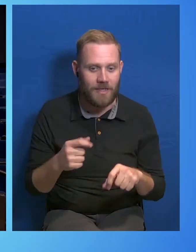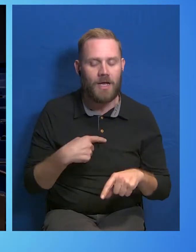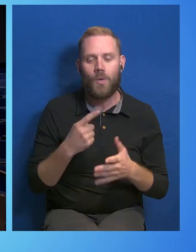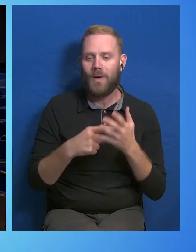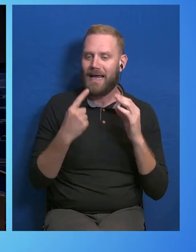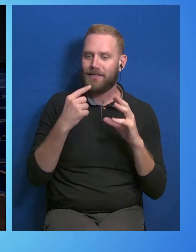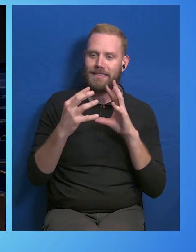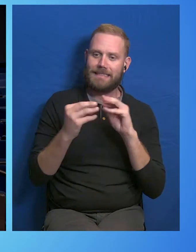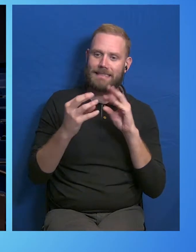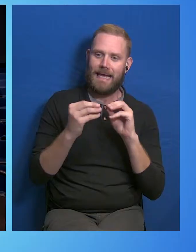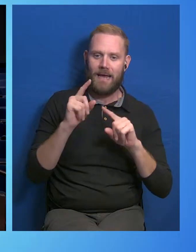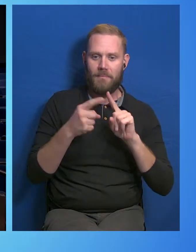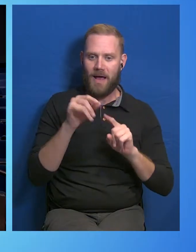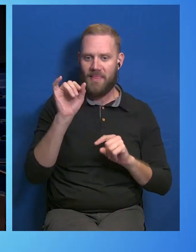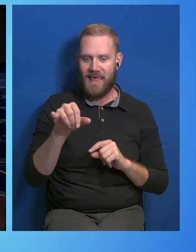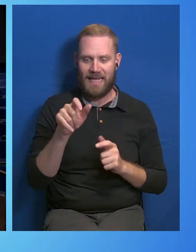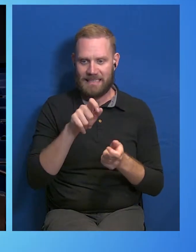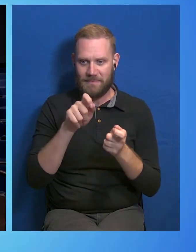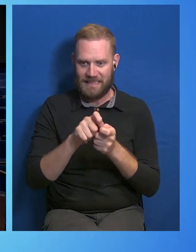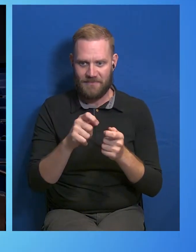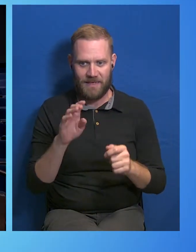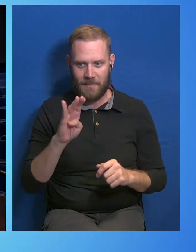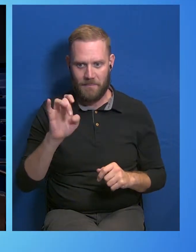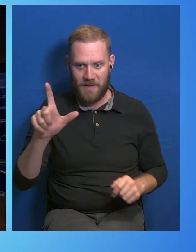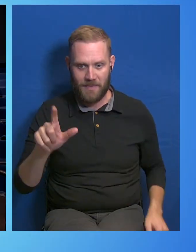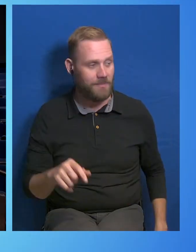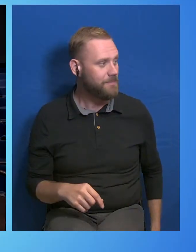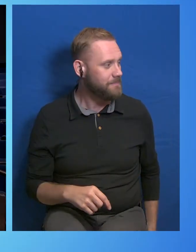say about that specific bill.